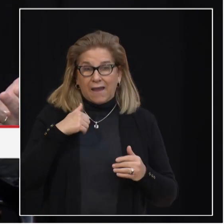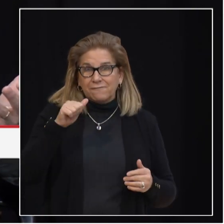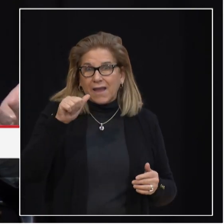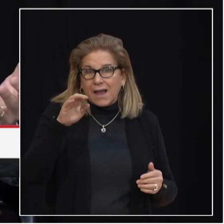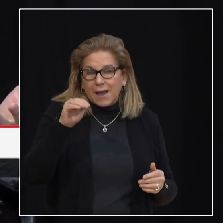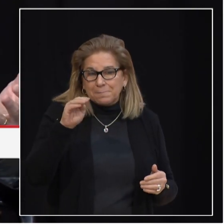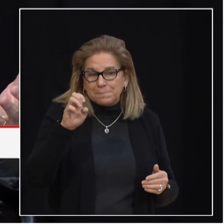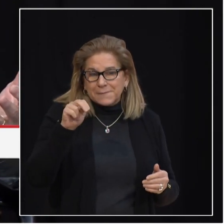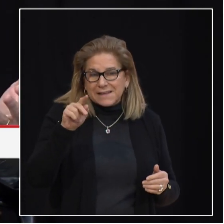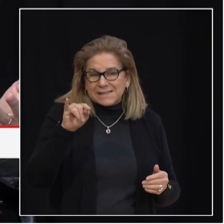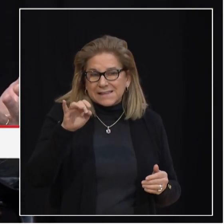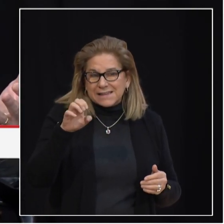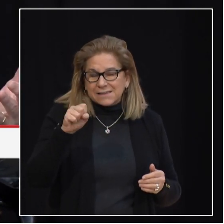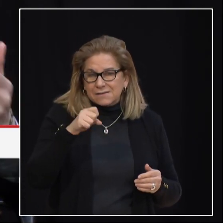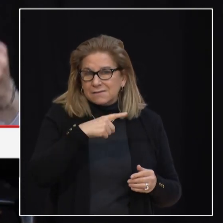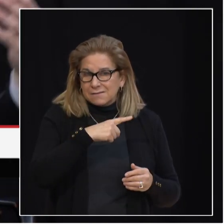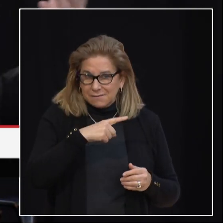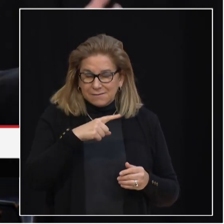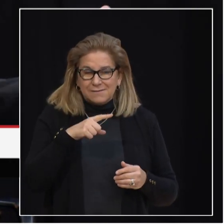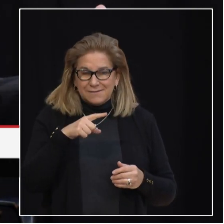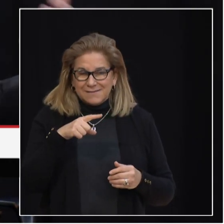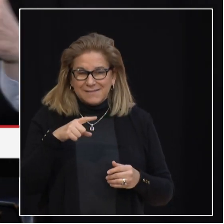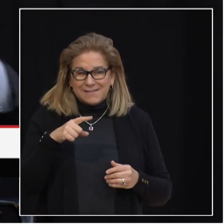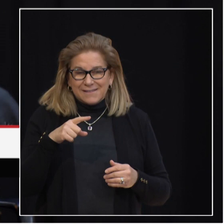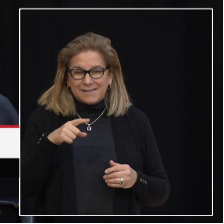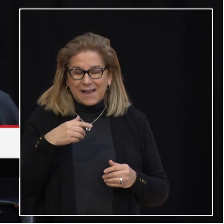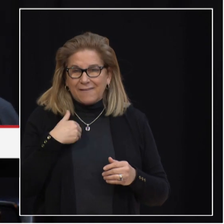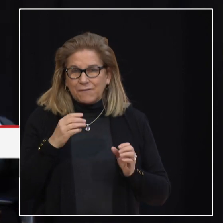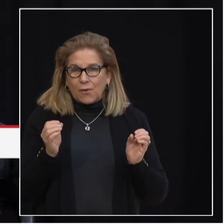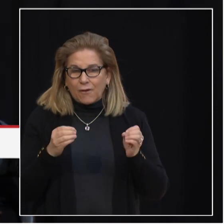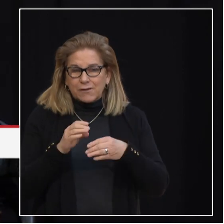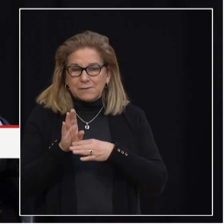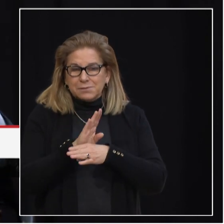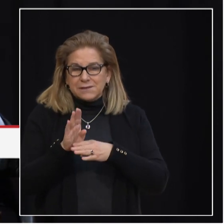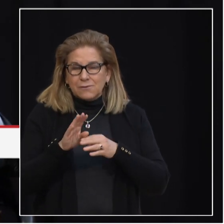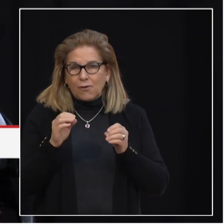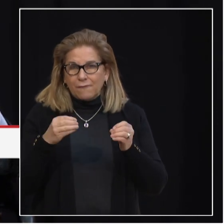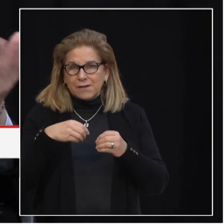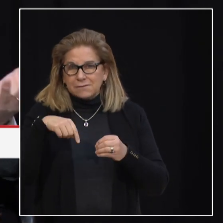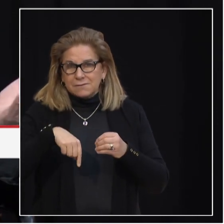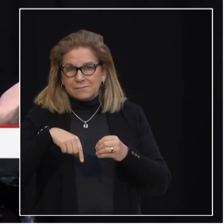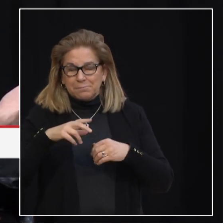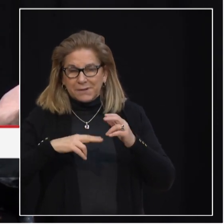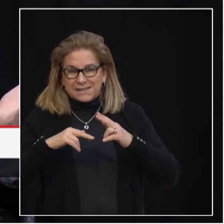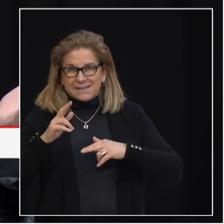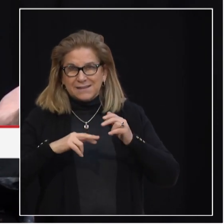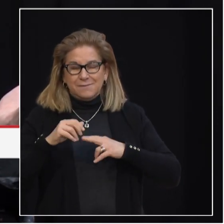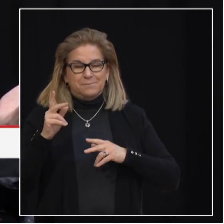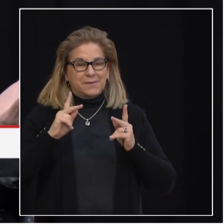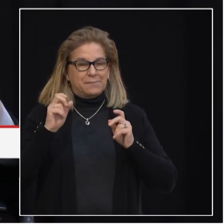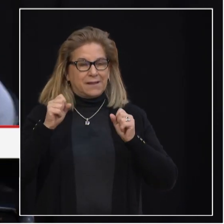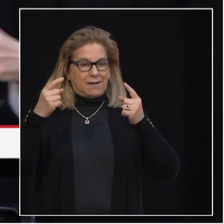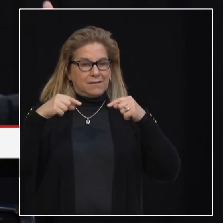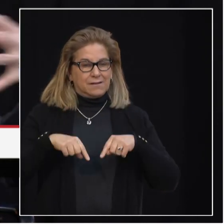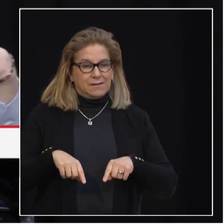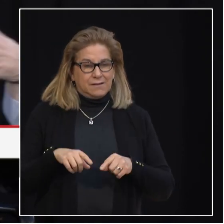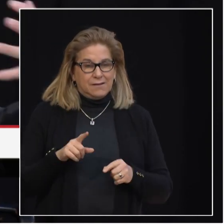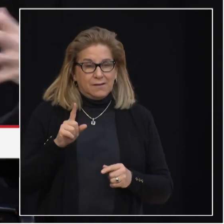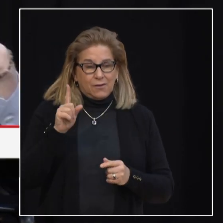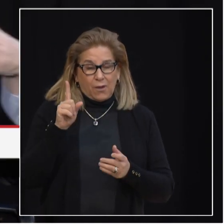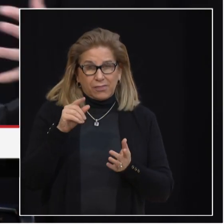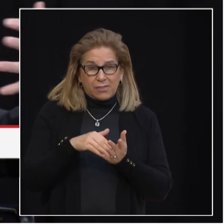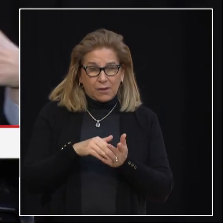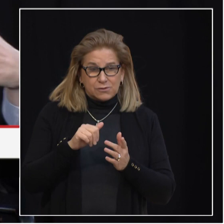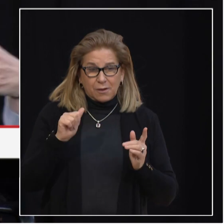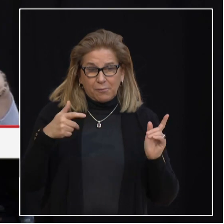50 million square foot office market between the CBD and the East End. You have, I think, 1,000 apartments. I mean, that